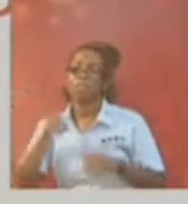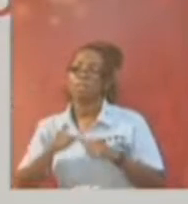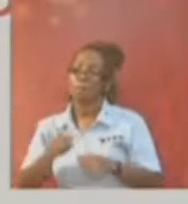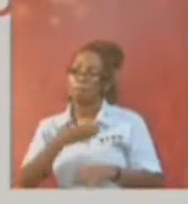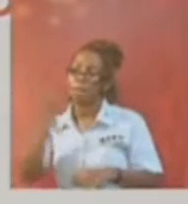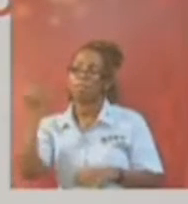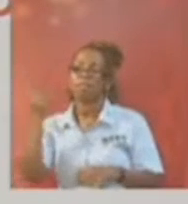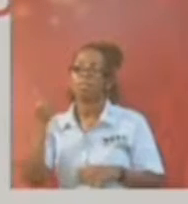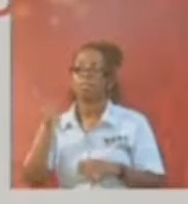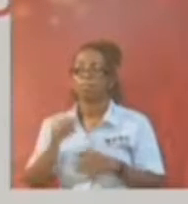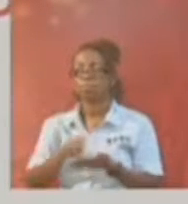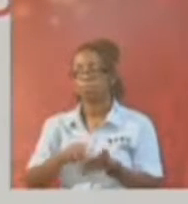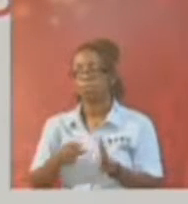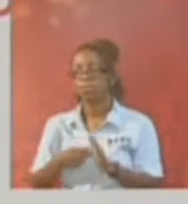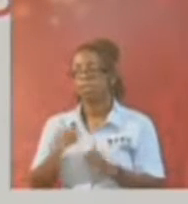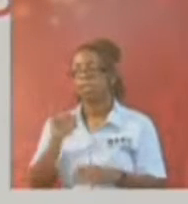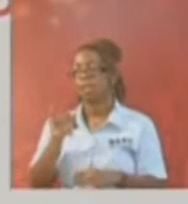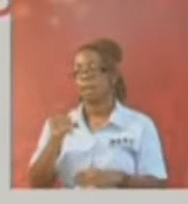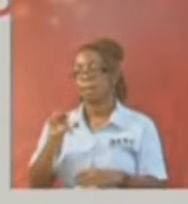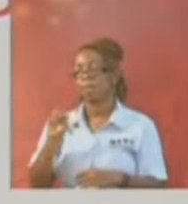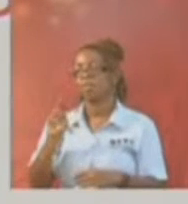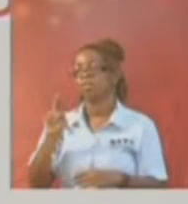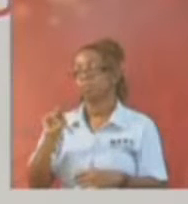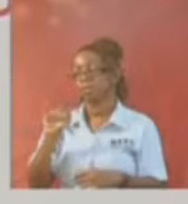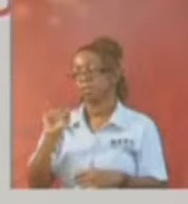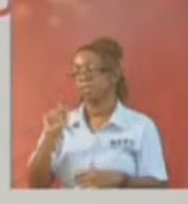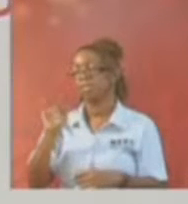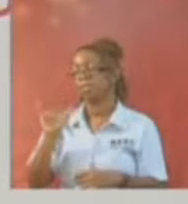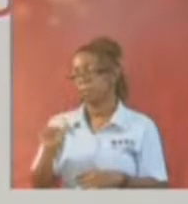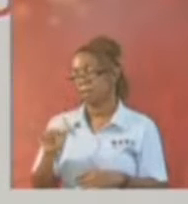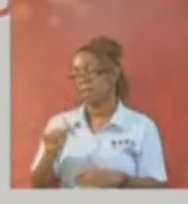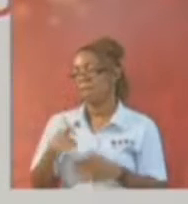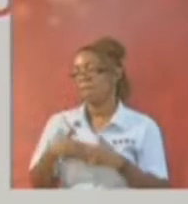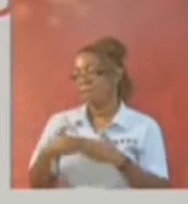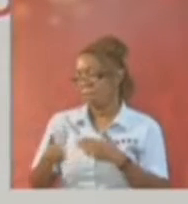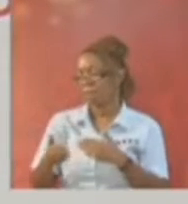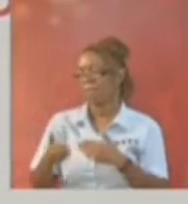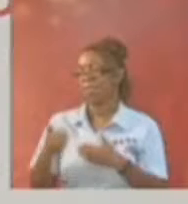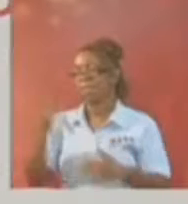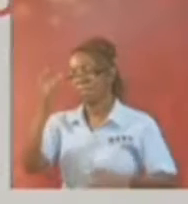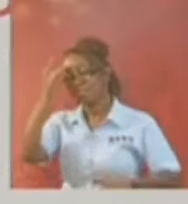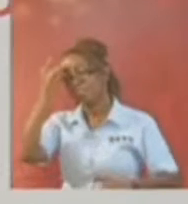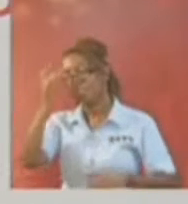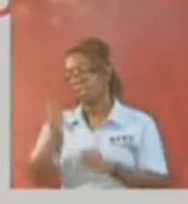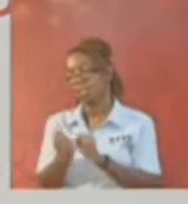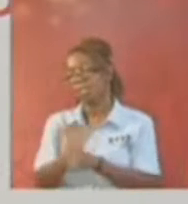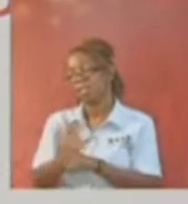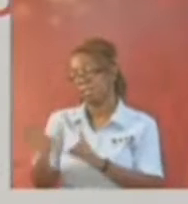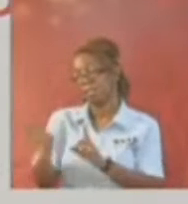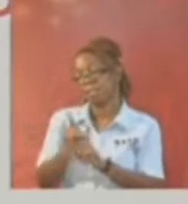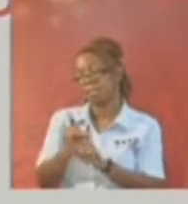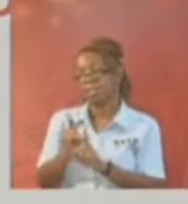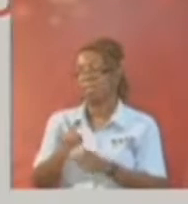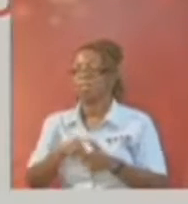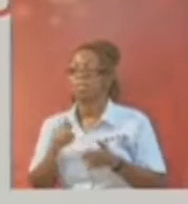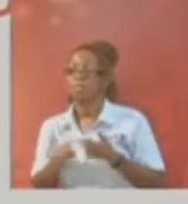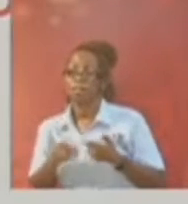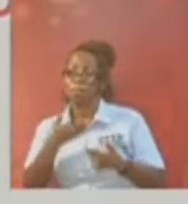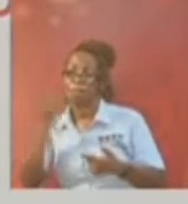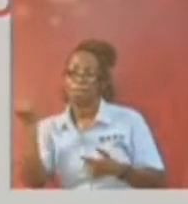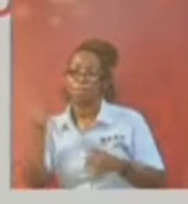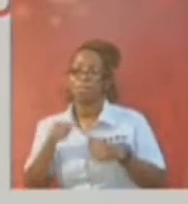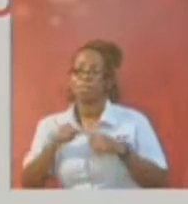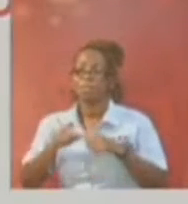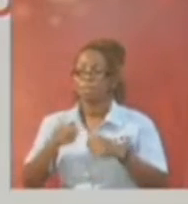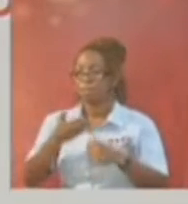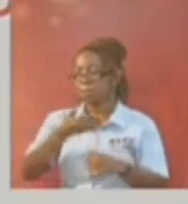R0 between 2 and 3, as we currently have for COVID-19, you're looking at between 60 and 70%